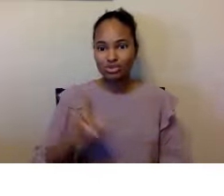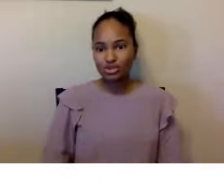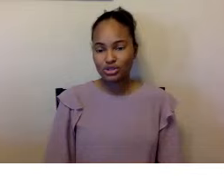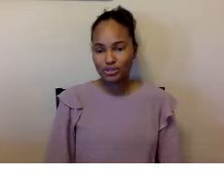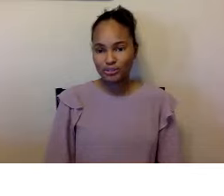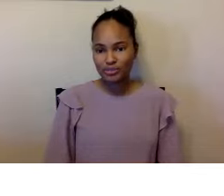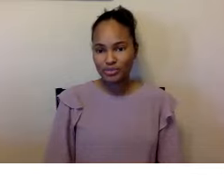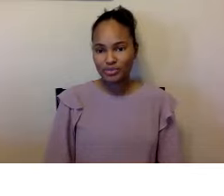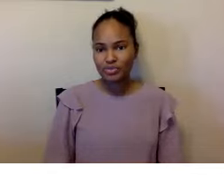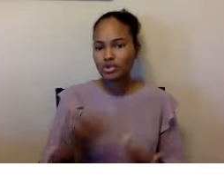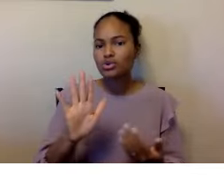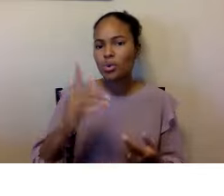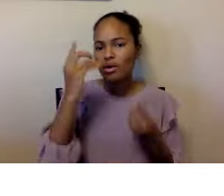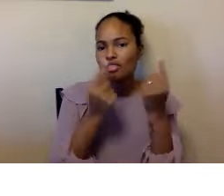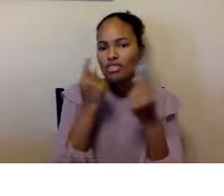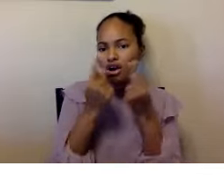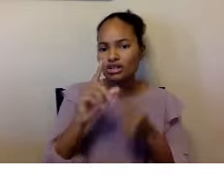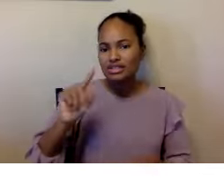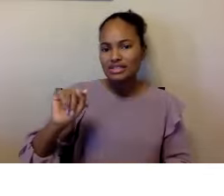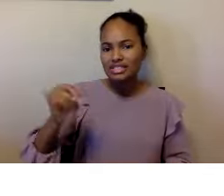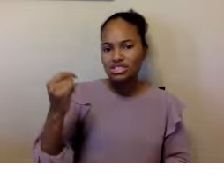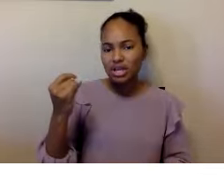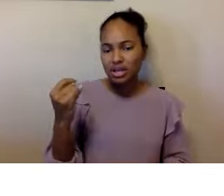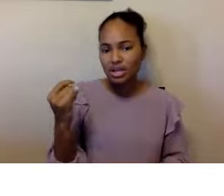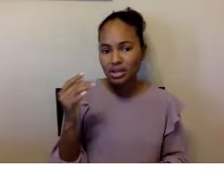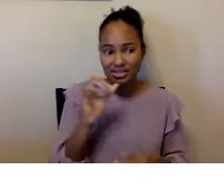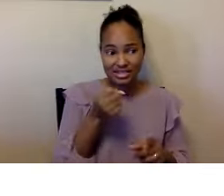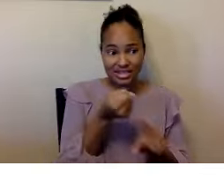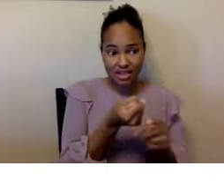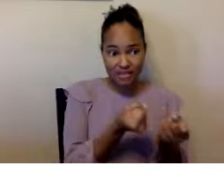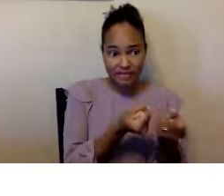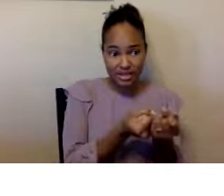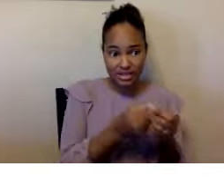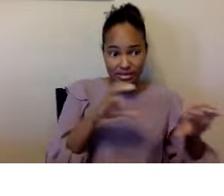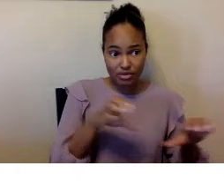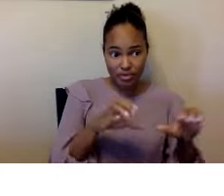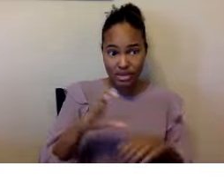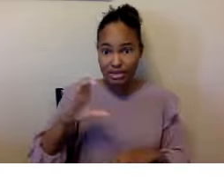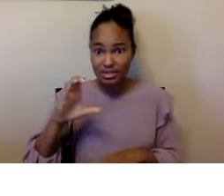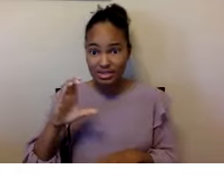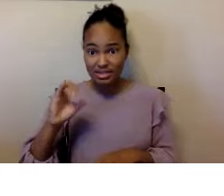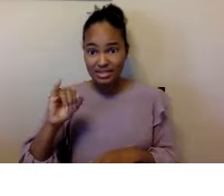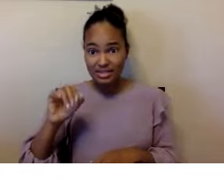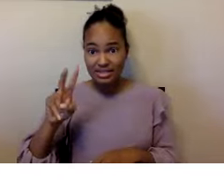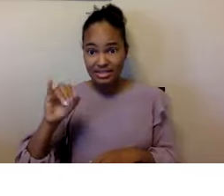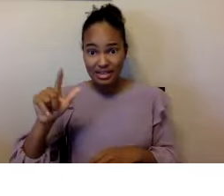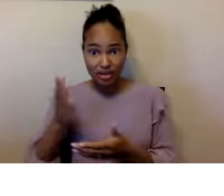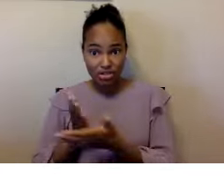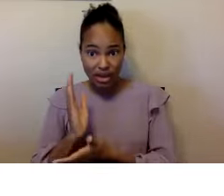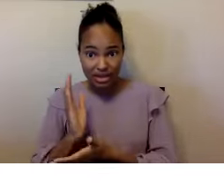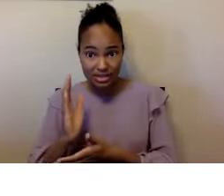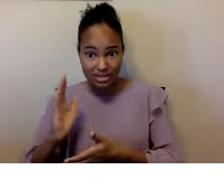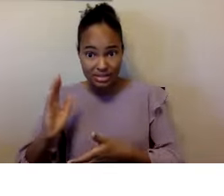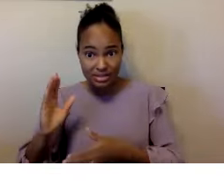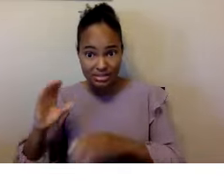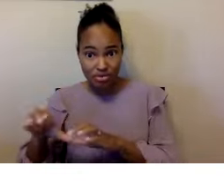What do you think, TJ? Is the self-advocacy movement a civil rights movement? Oh, absolutely. I think when we